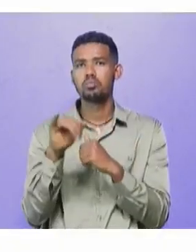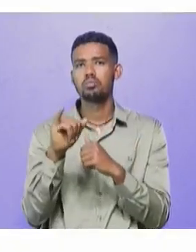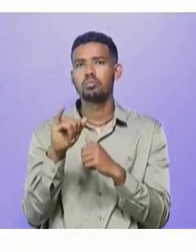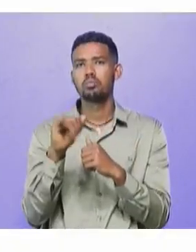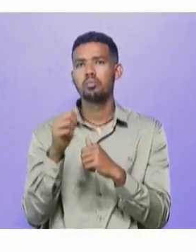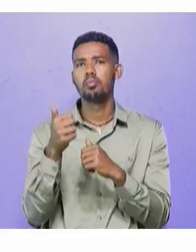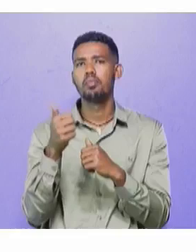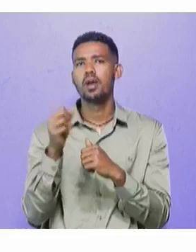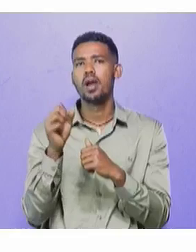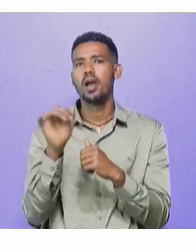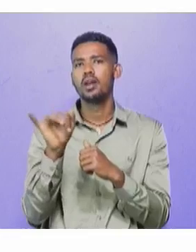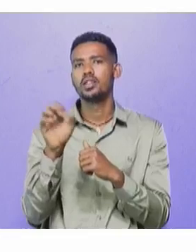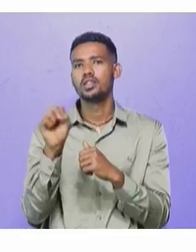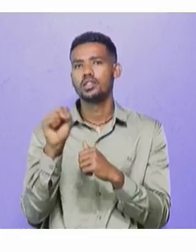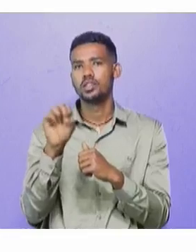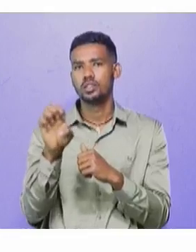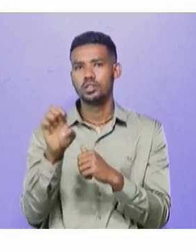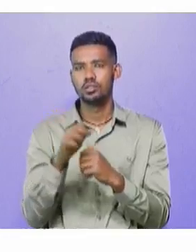Mice.